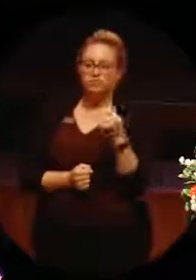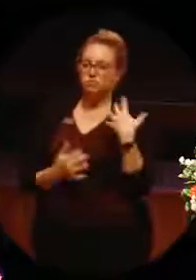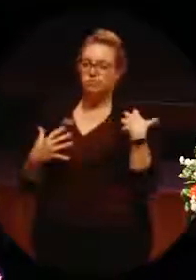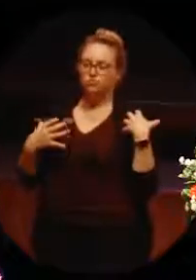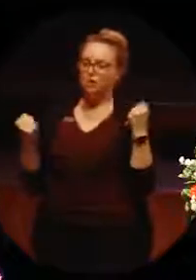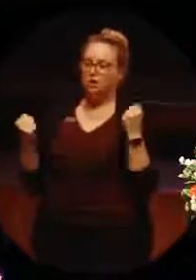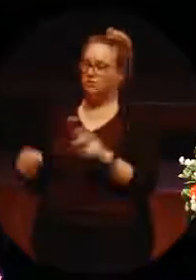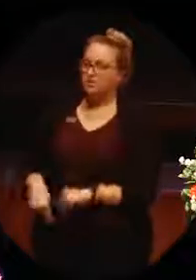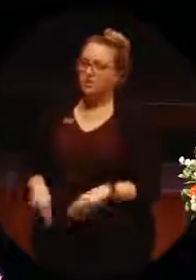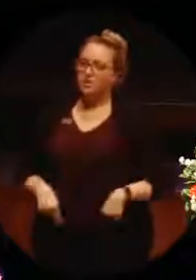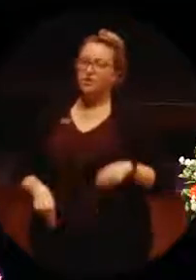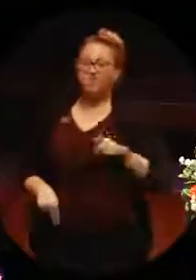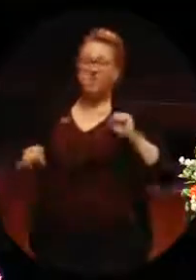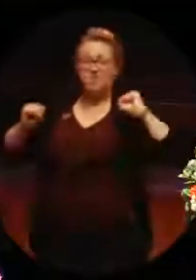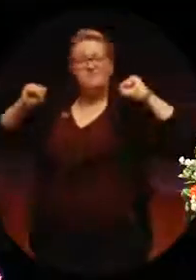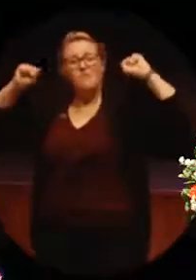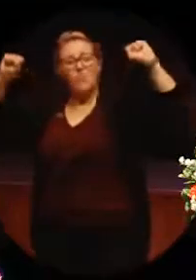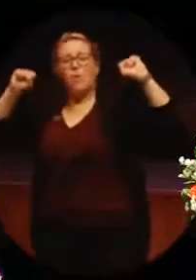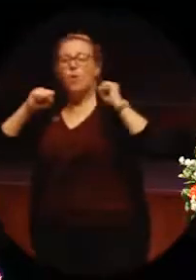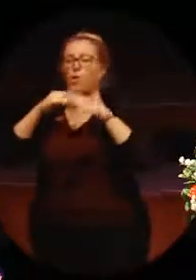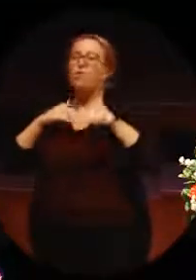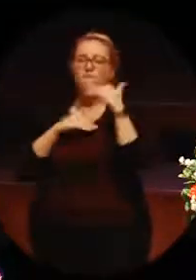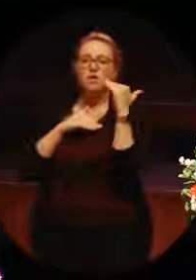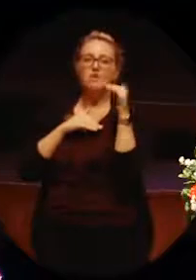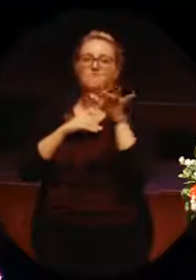the strongest Navy SEALs. They said he could bench press over